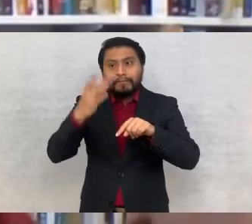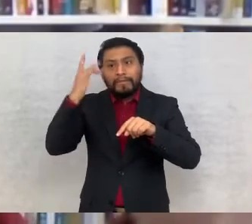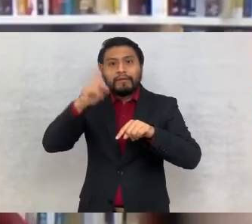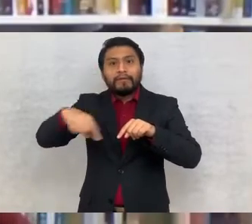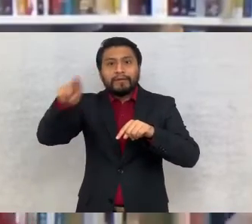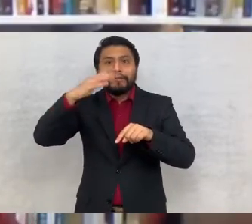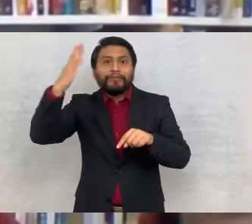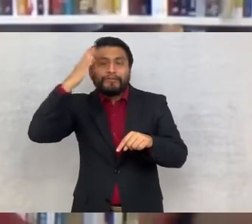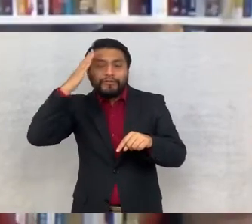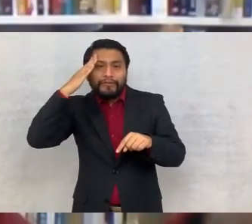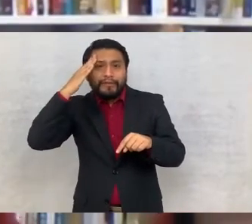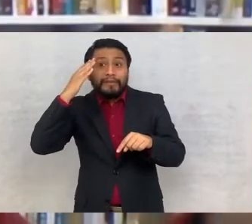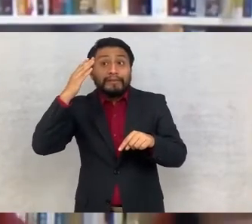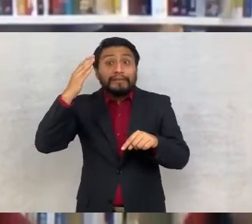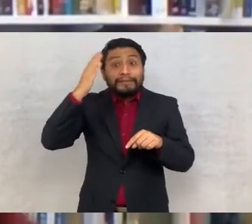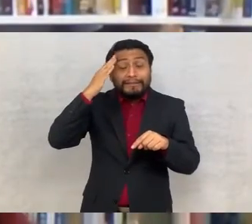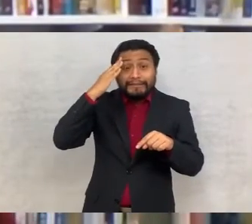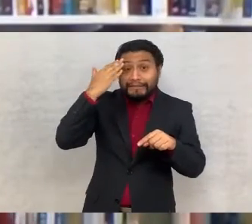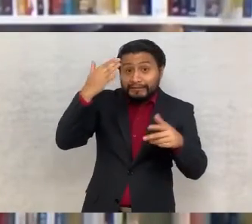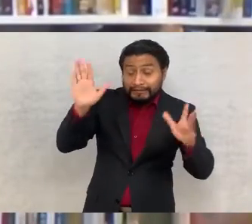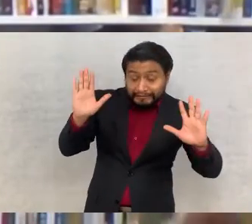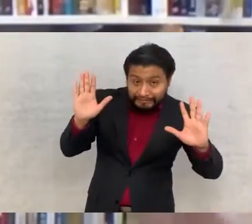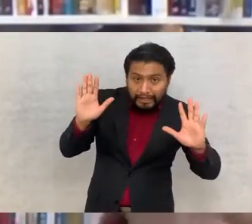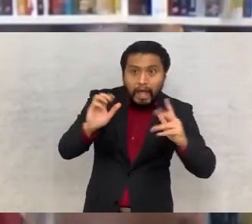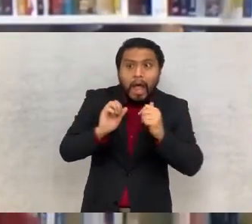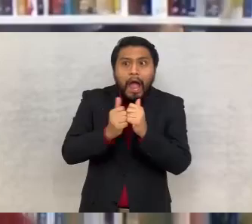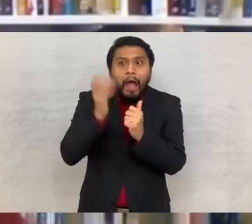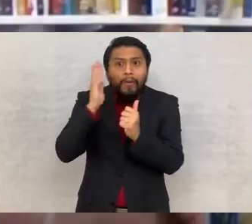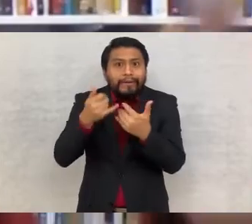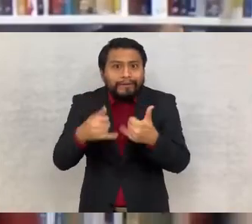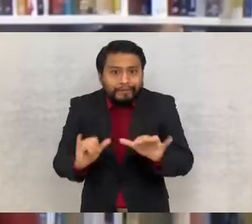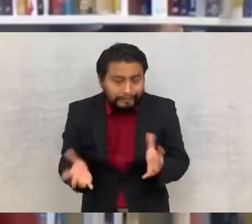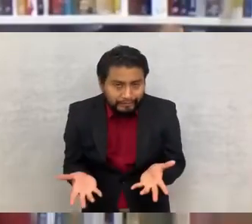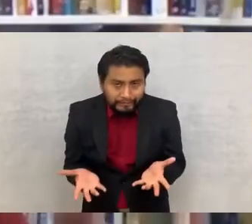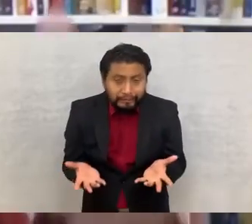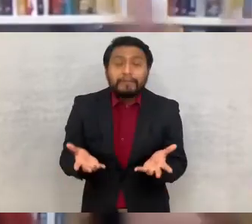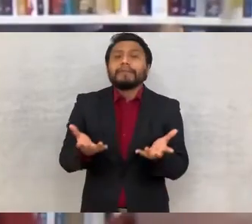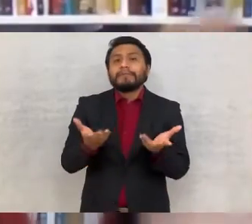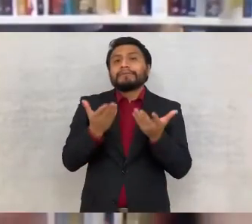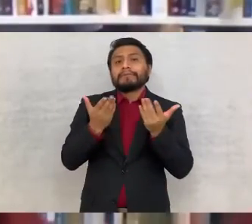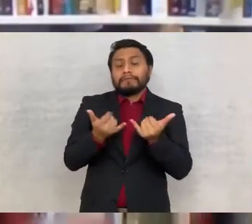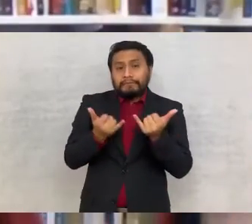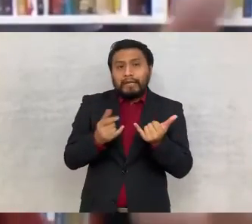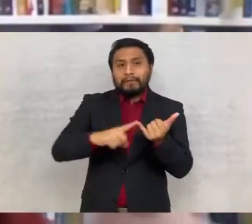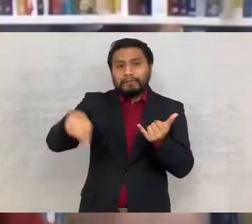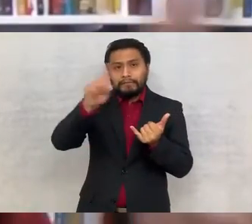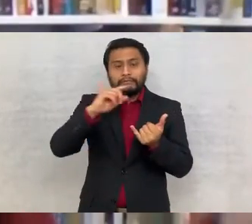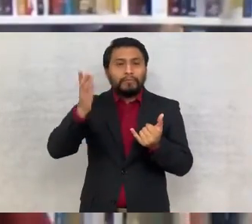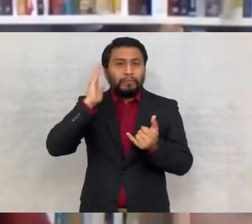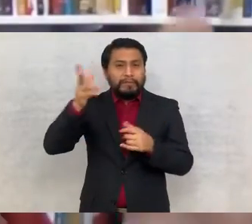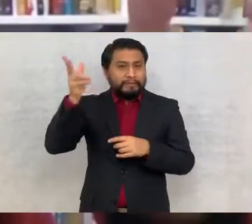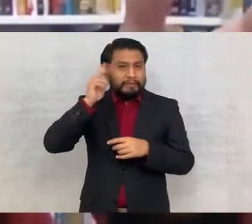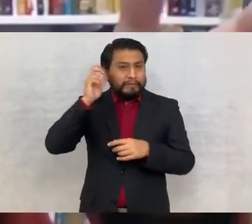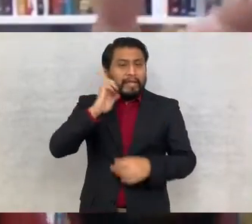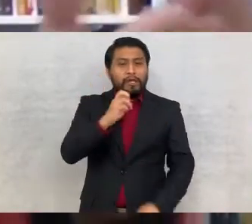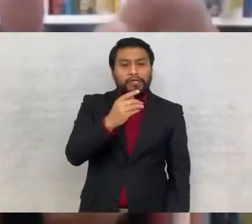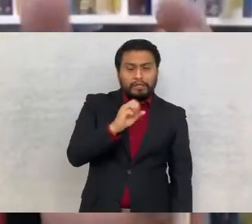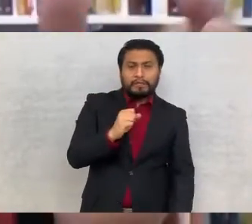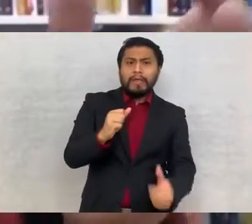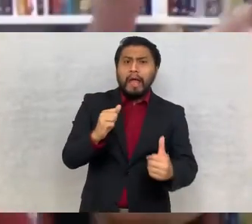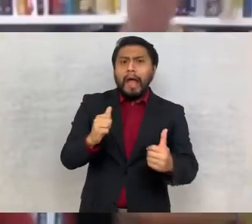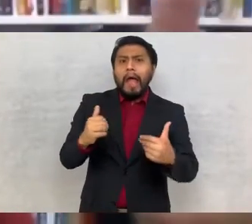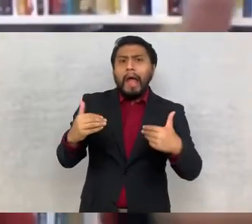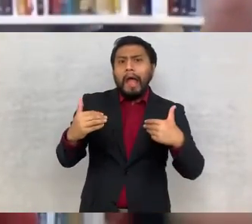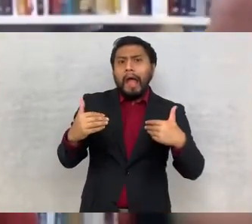after because having awareness, it would not have been possible to carry it out. However, what we are going to state clearly here, that